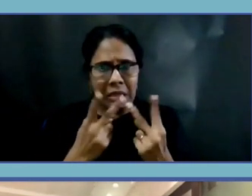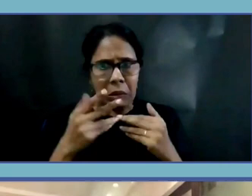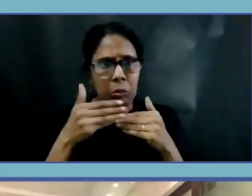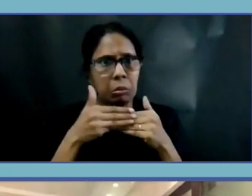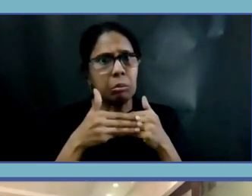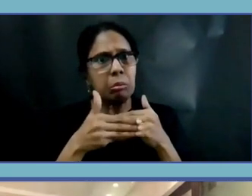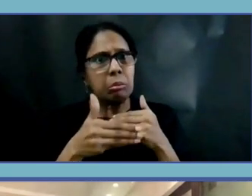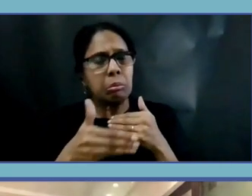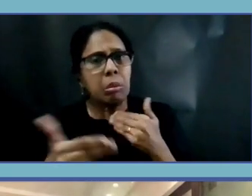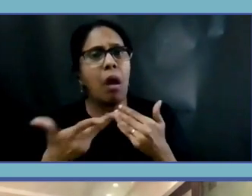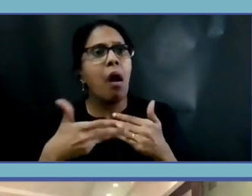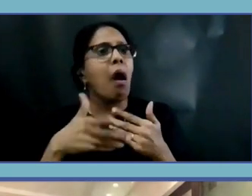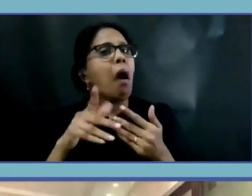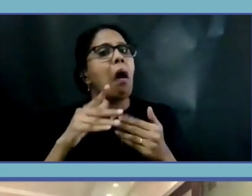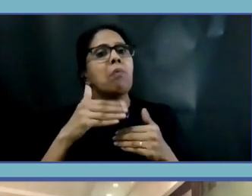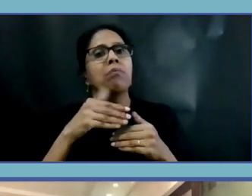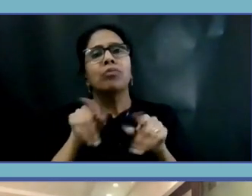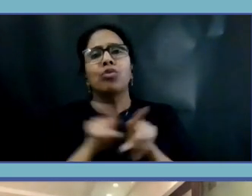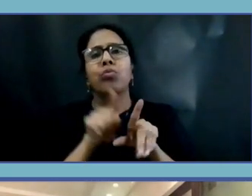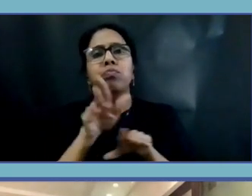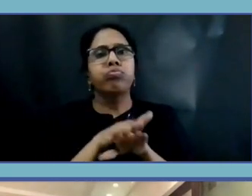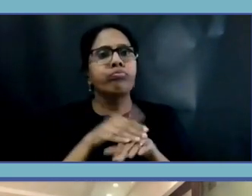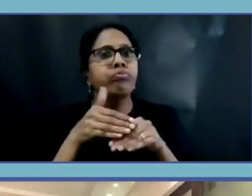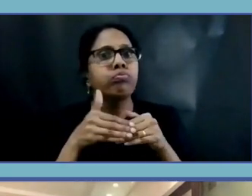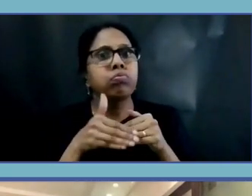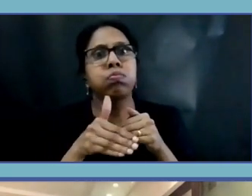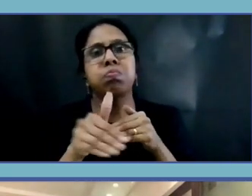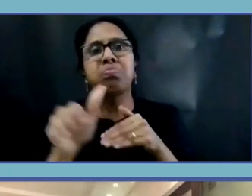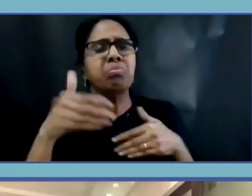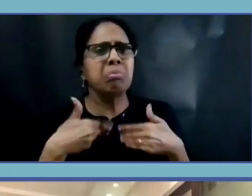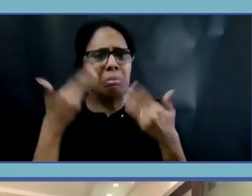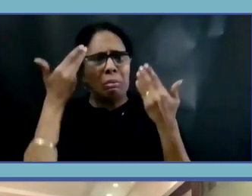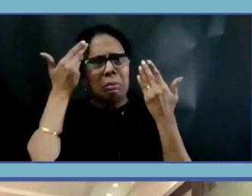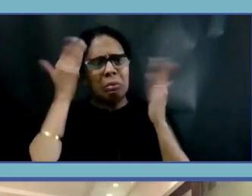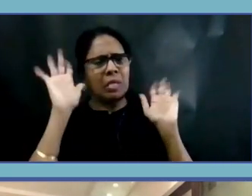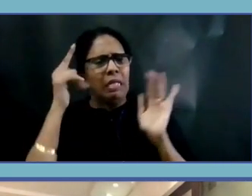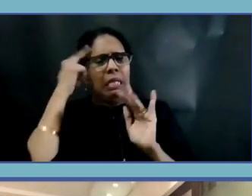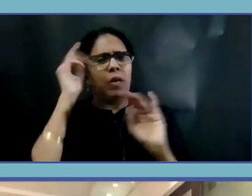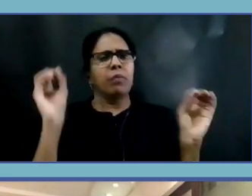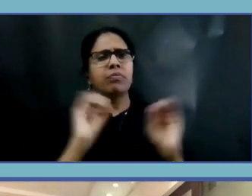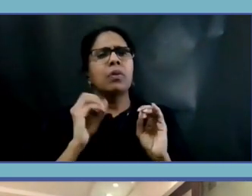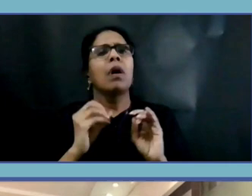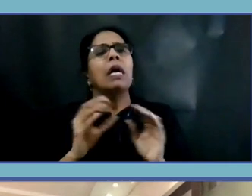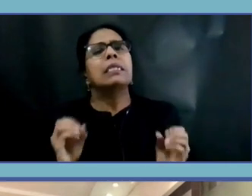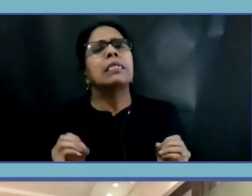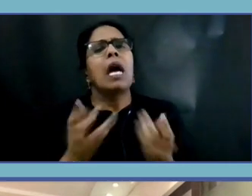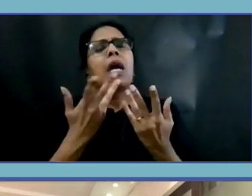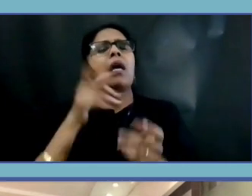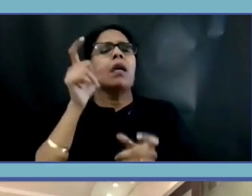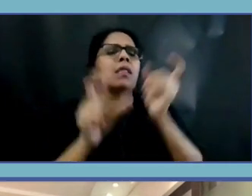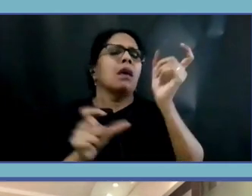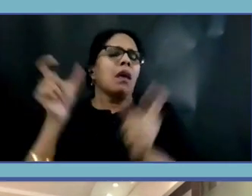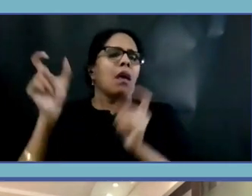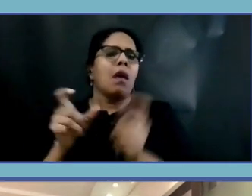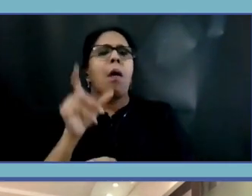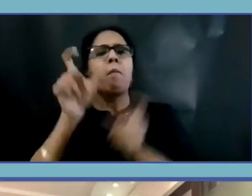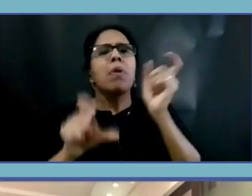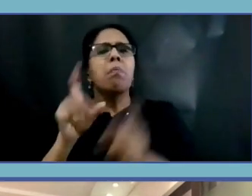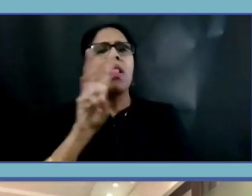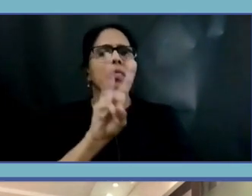see how the whole movement started. But I started with helping almost 300 people, 350 people who were going